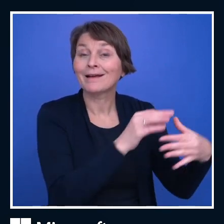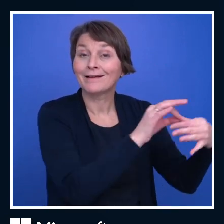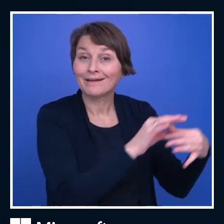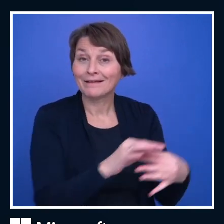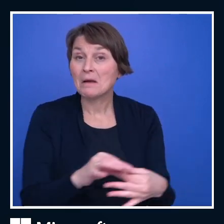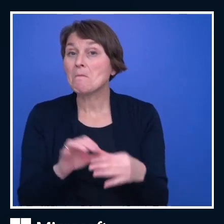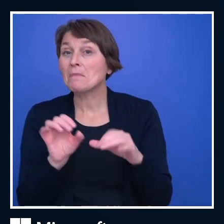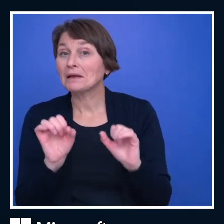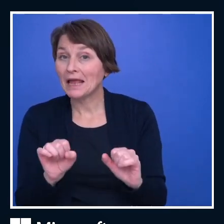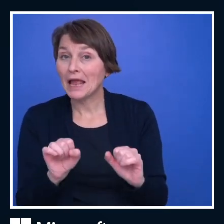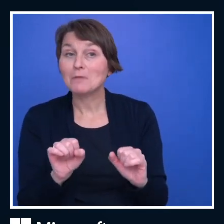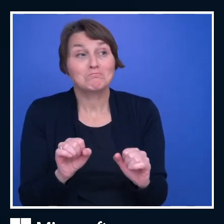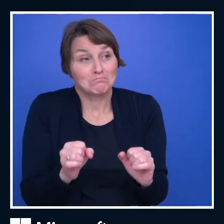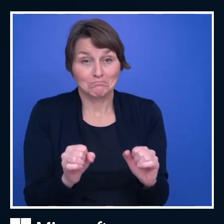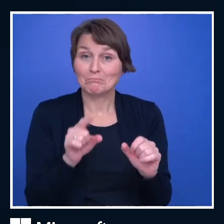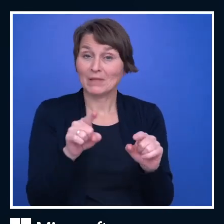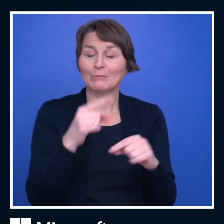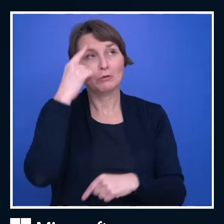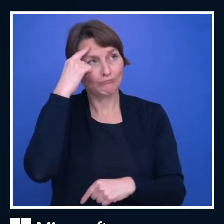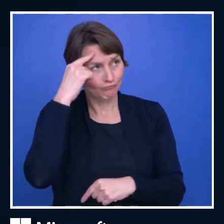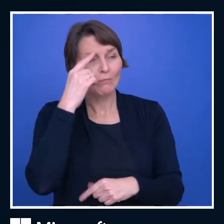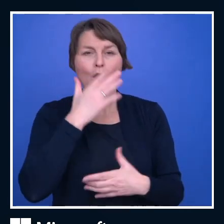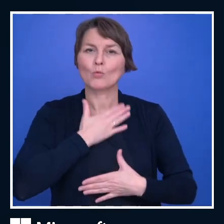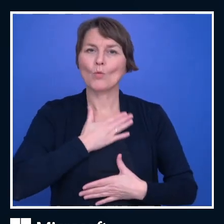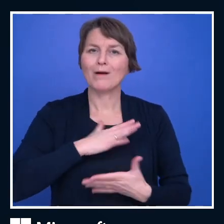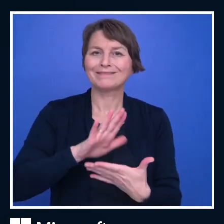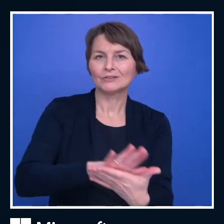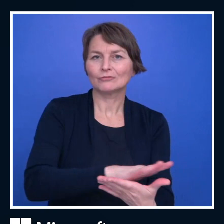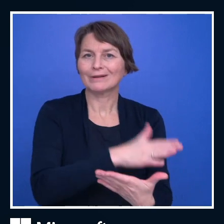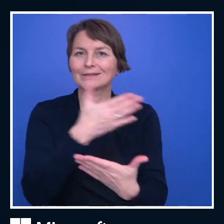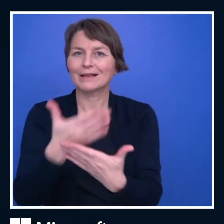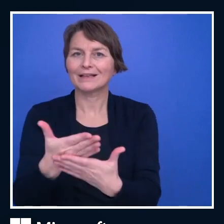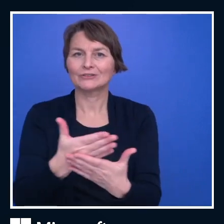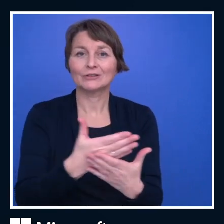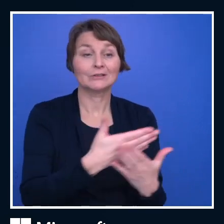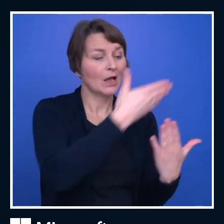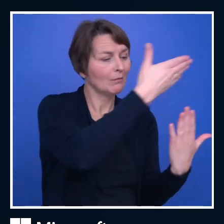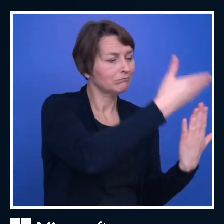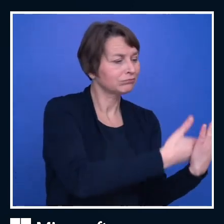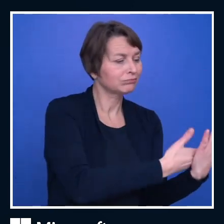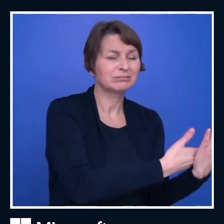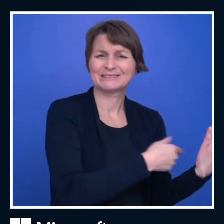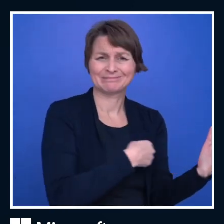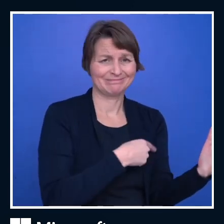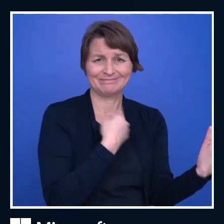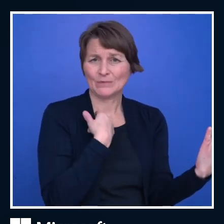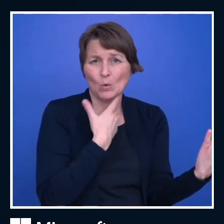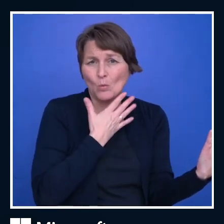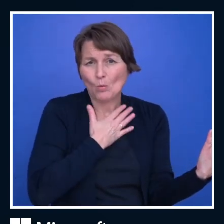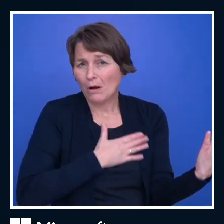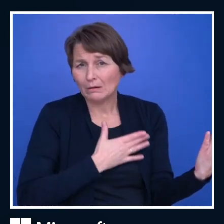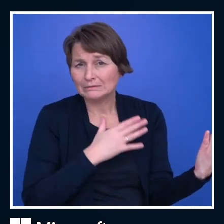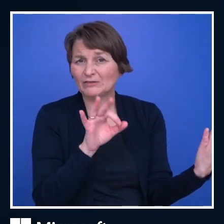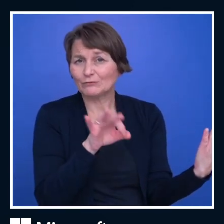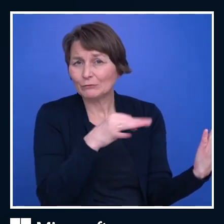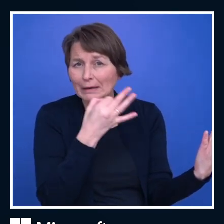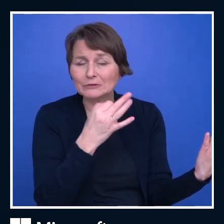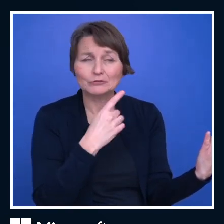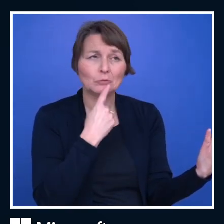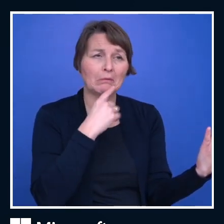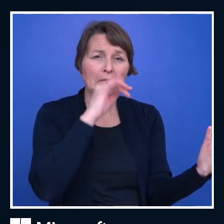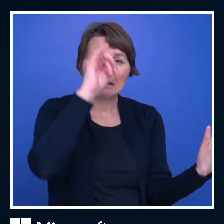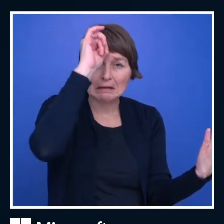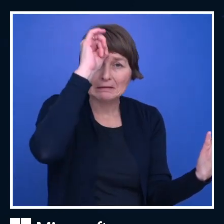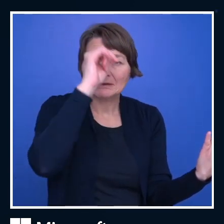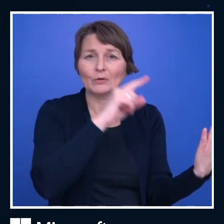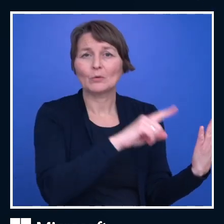translation function. Maybe you don't want your documents to be in French and Hindi and